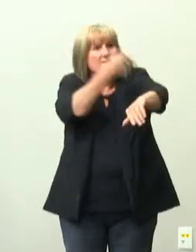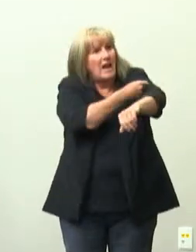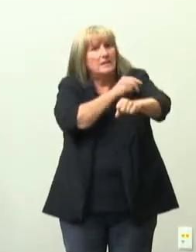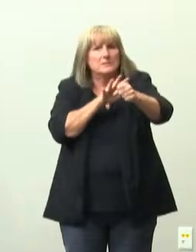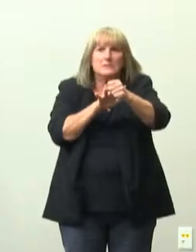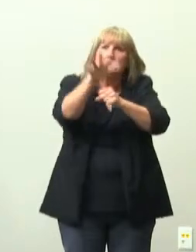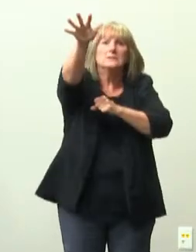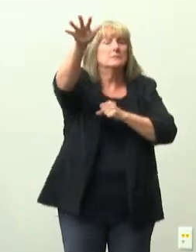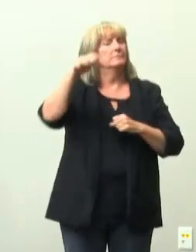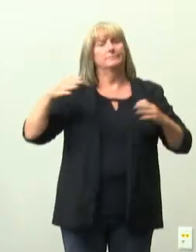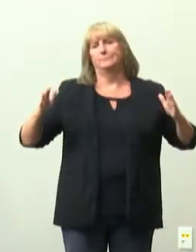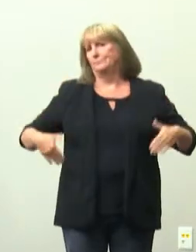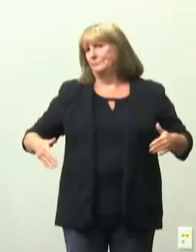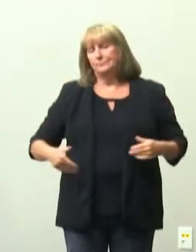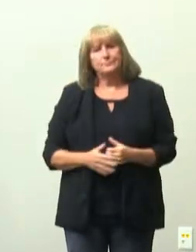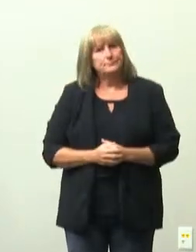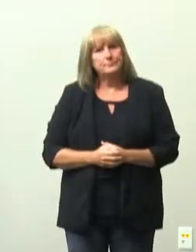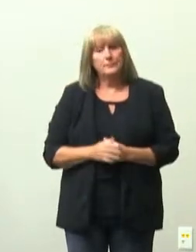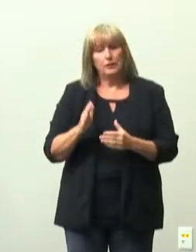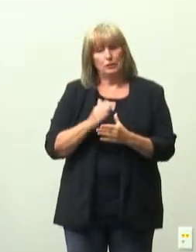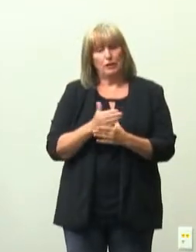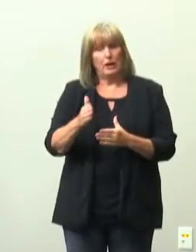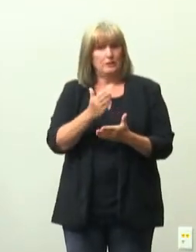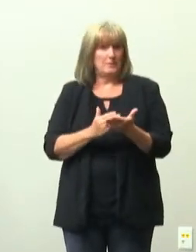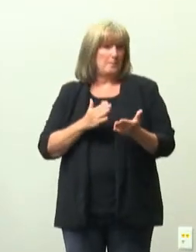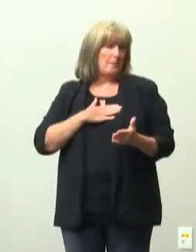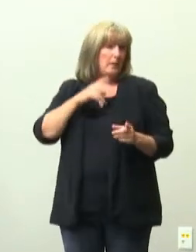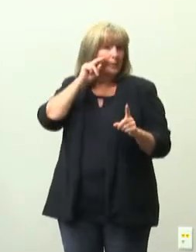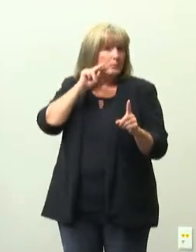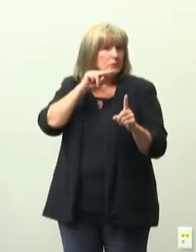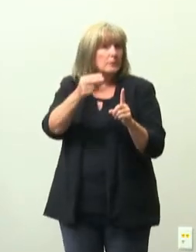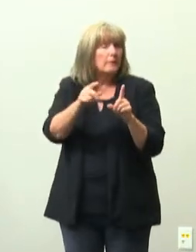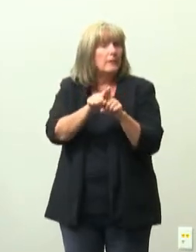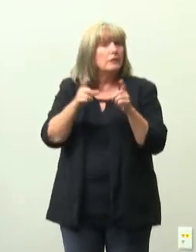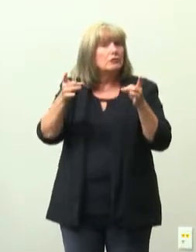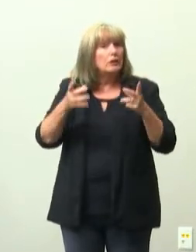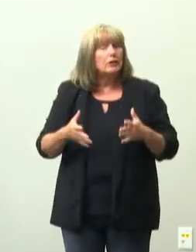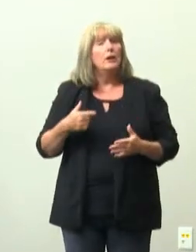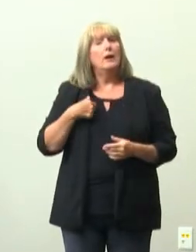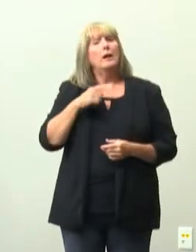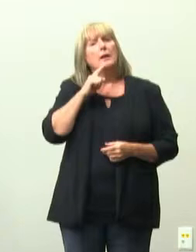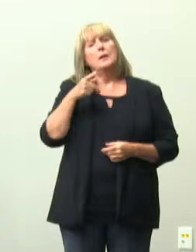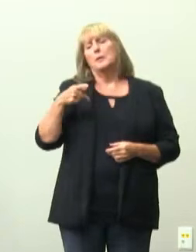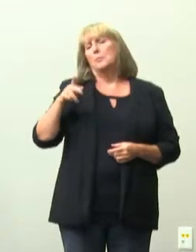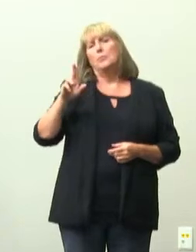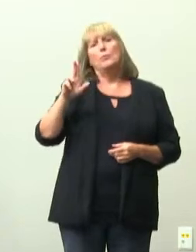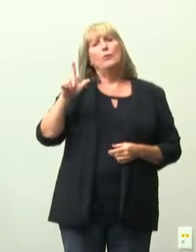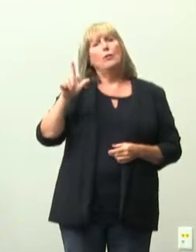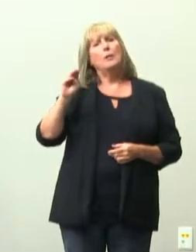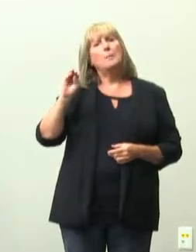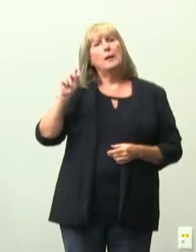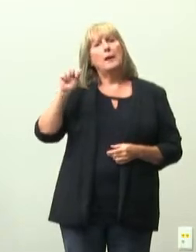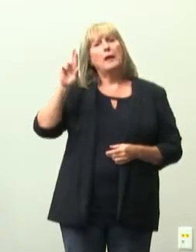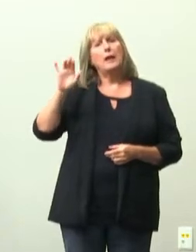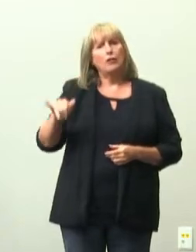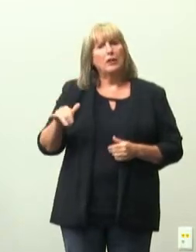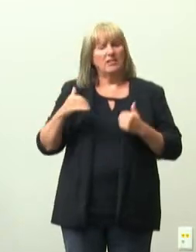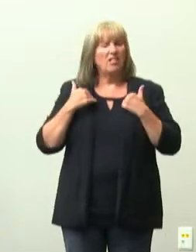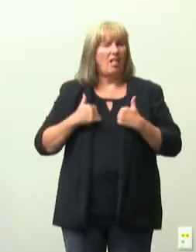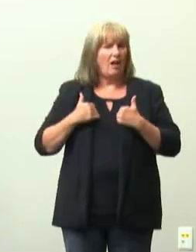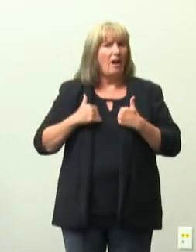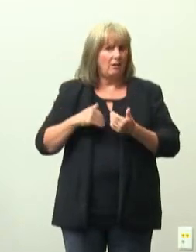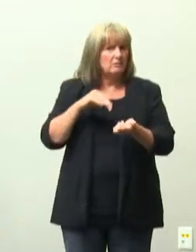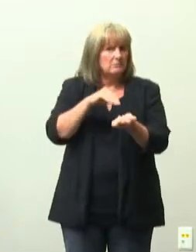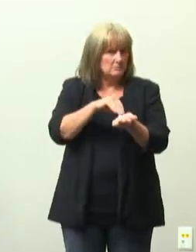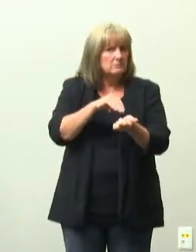situation. And so, just to share some of my perspectives, as Director Lopez mentioned, I'm a pulmonary critical care physician here in